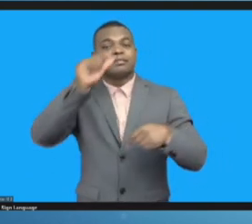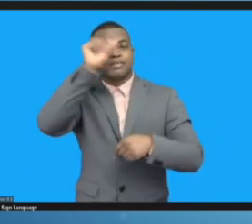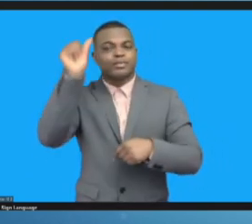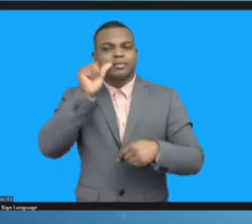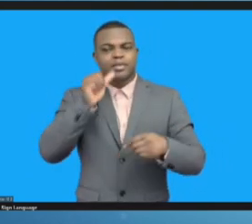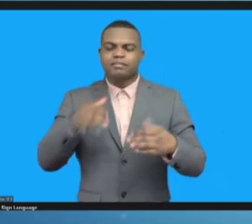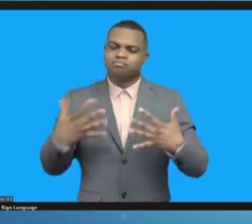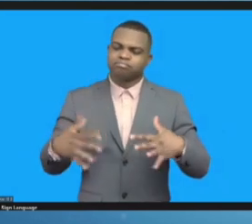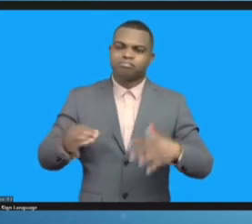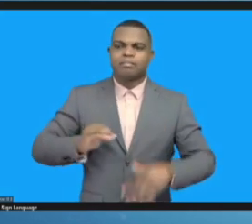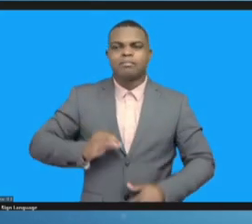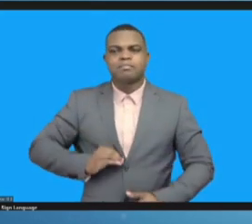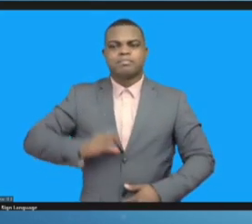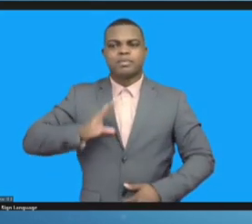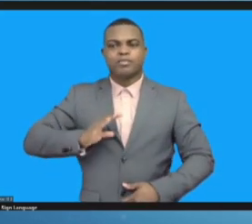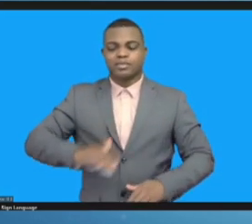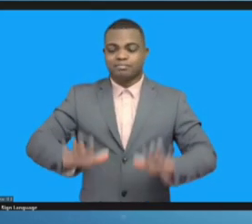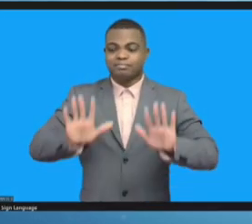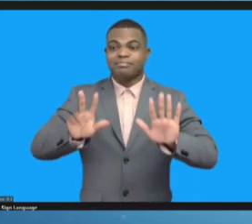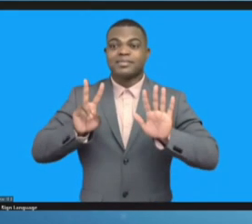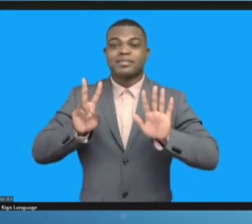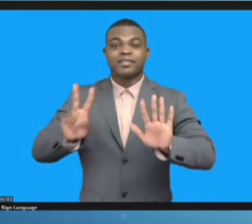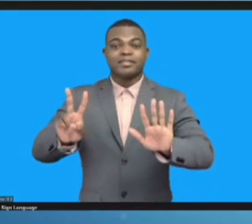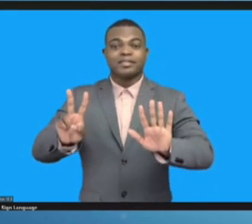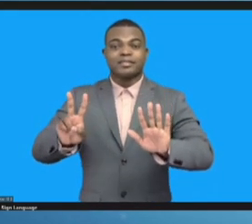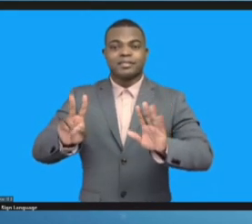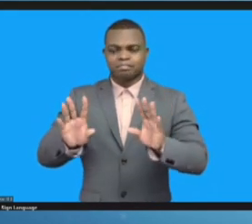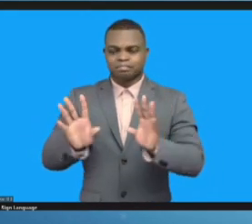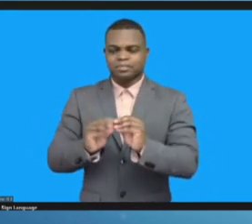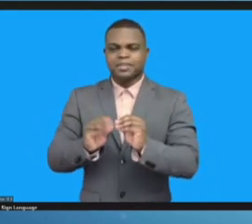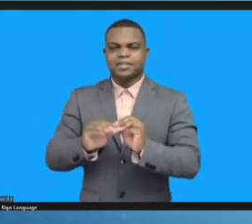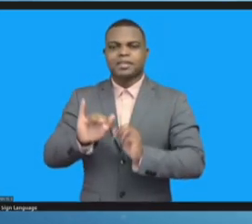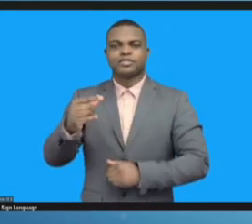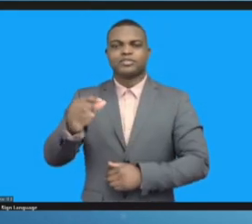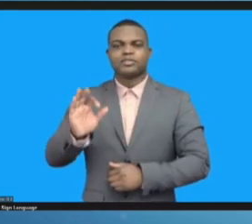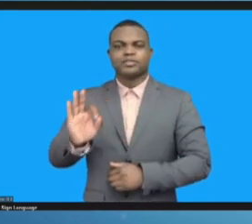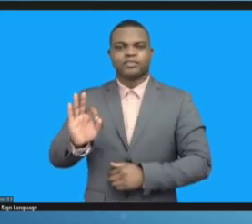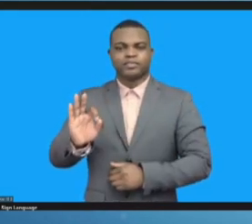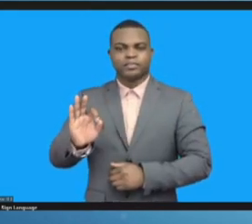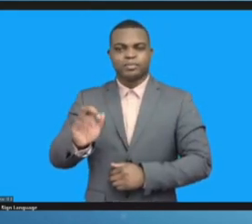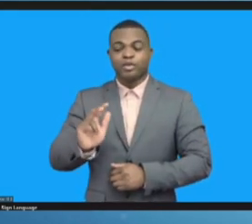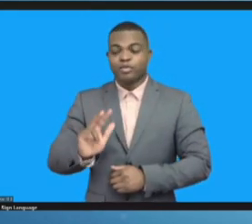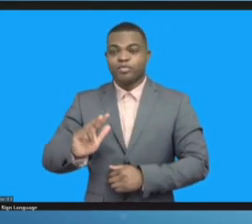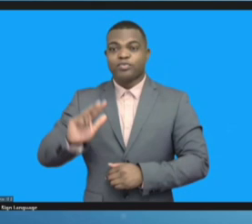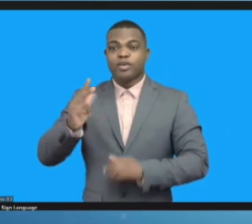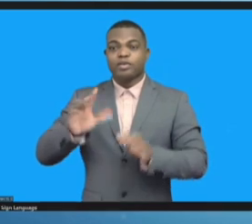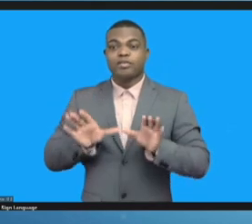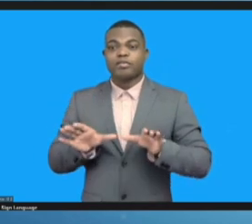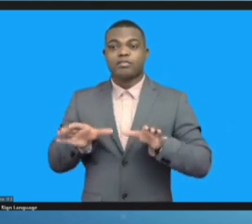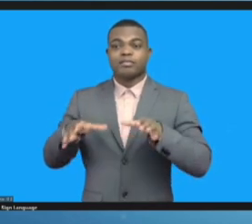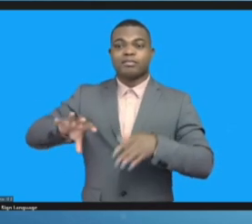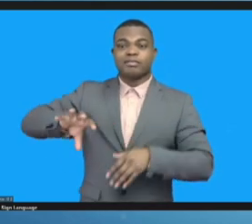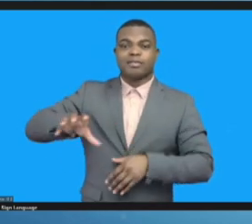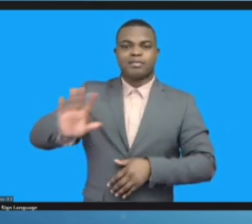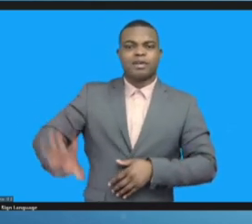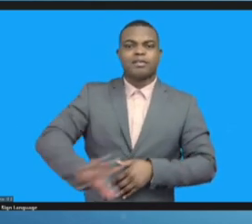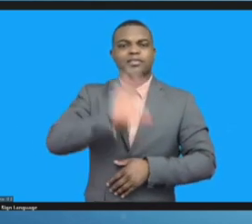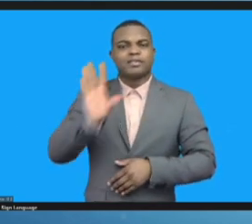gathering is underway under the overarching theme, Resilient Internet for a Shared, Sustainable and Common